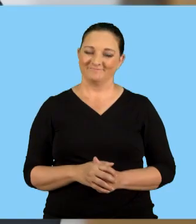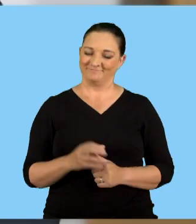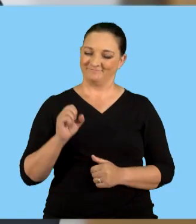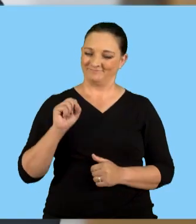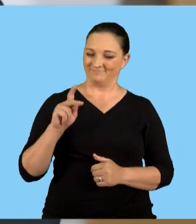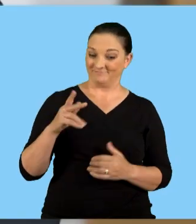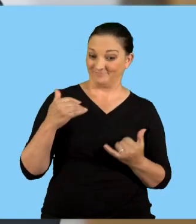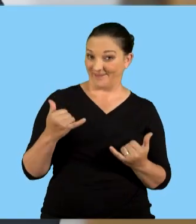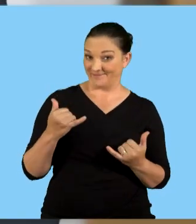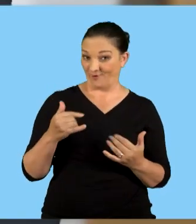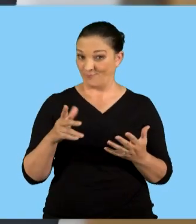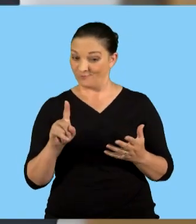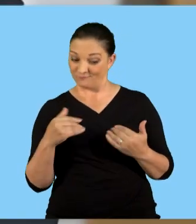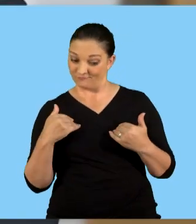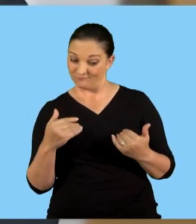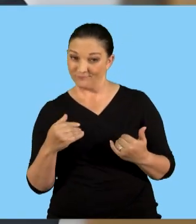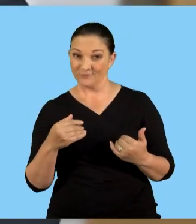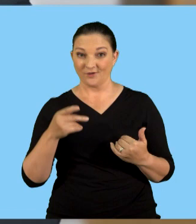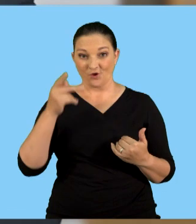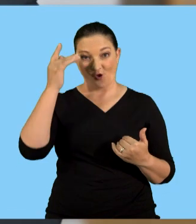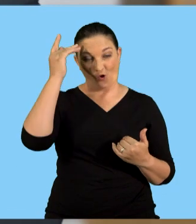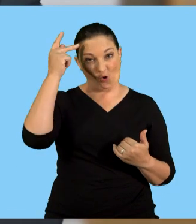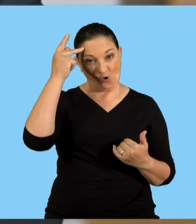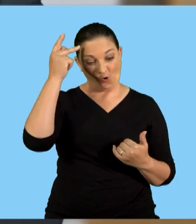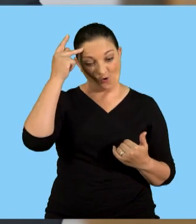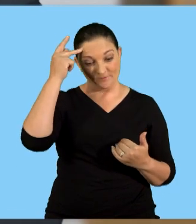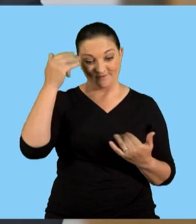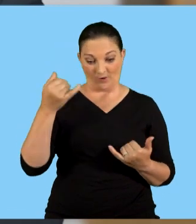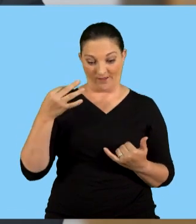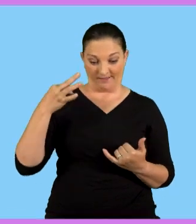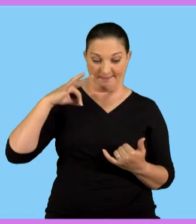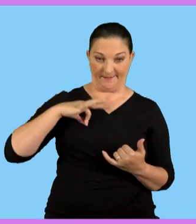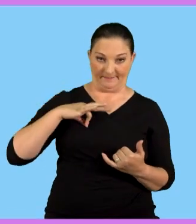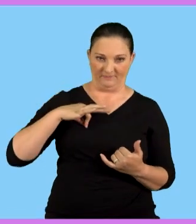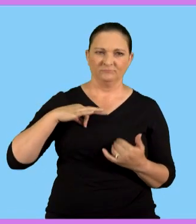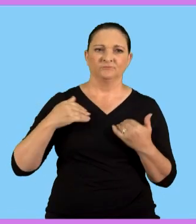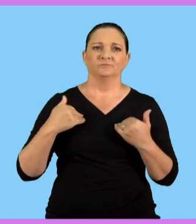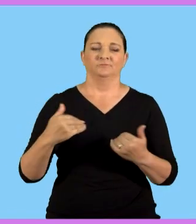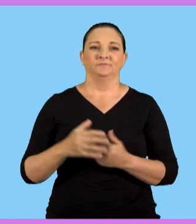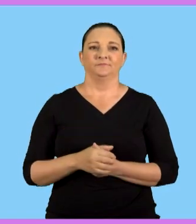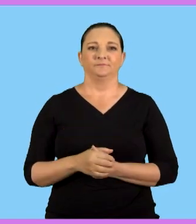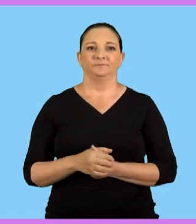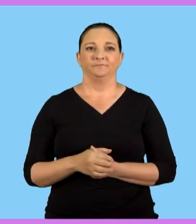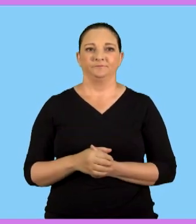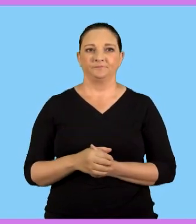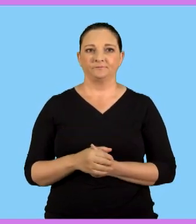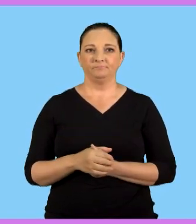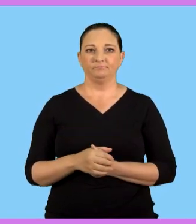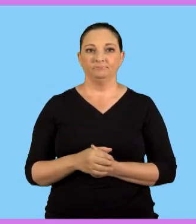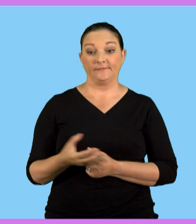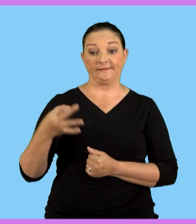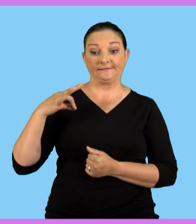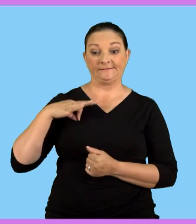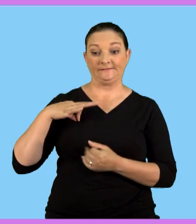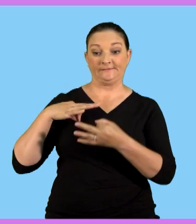Okay, if we start with the concepts now, we start with income. Let's get started on that one. There are three